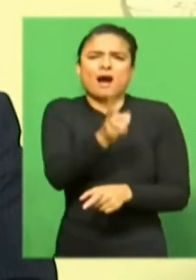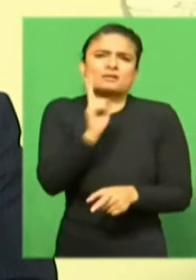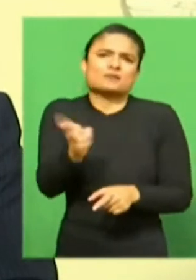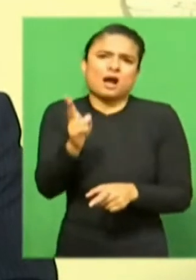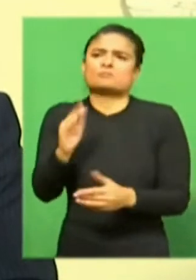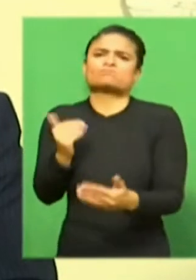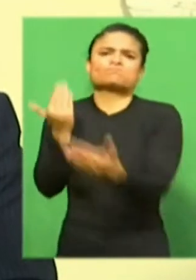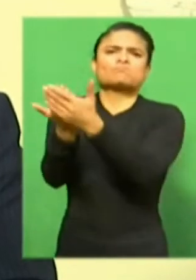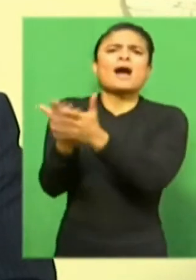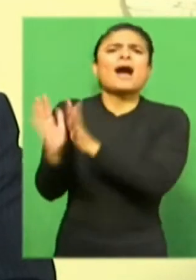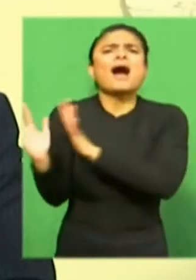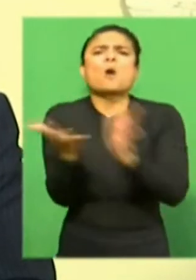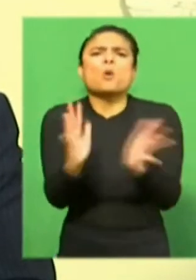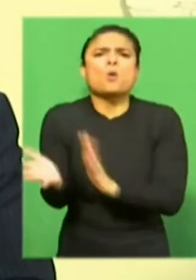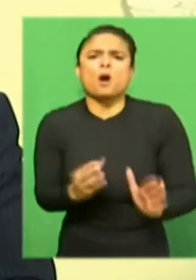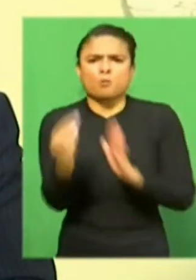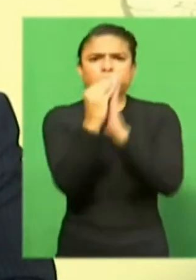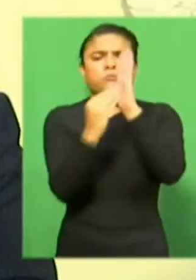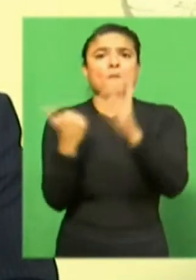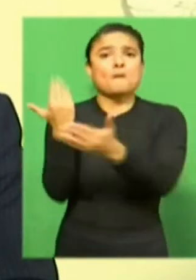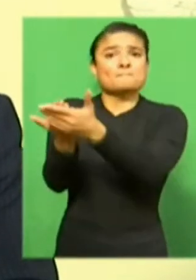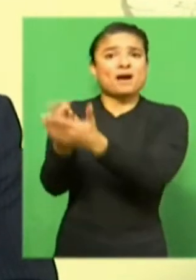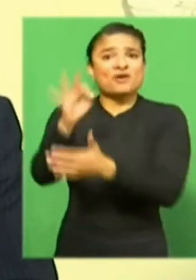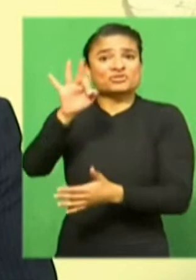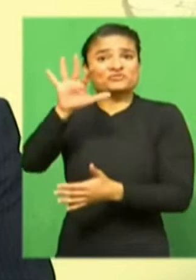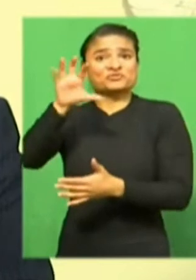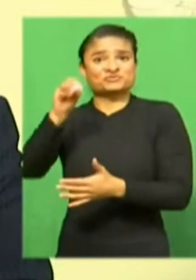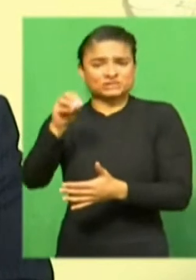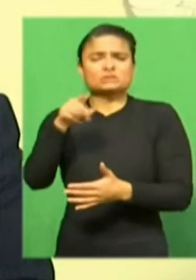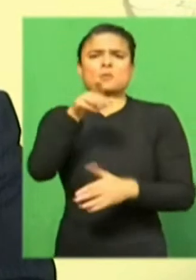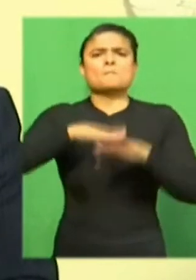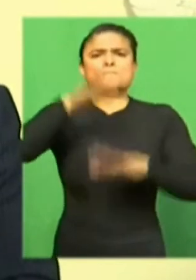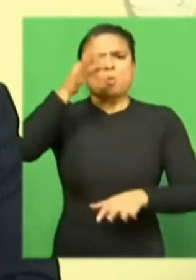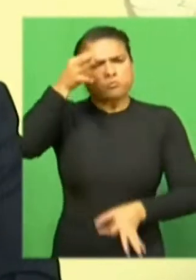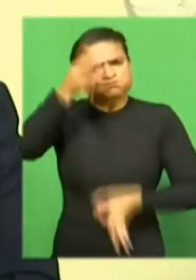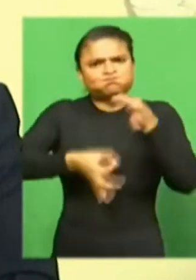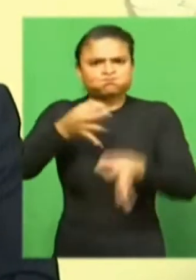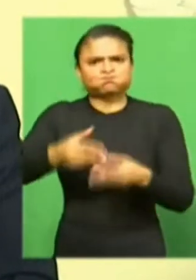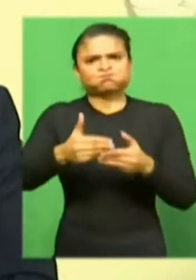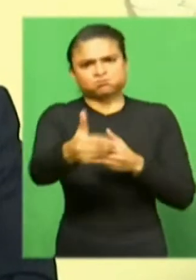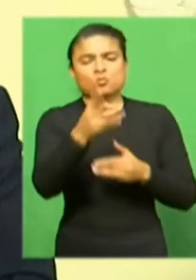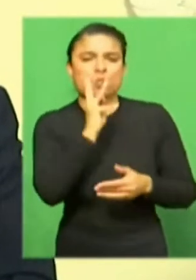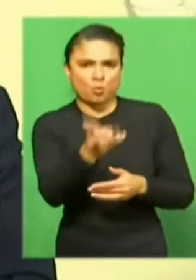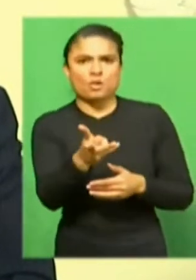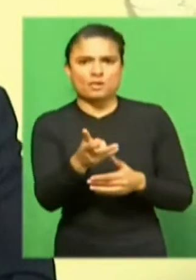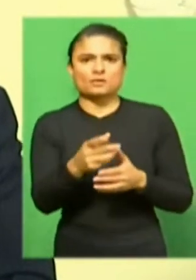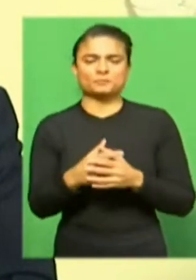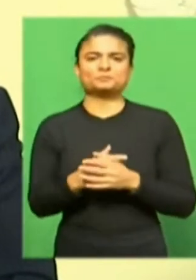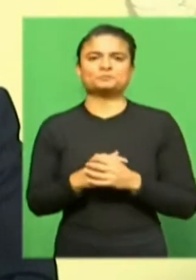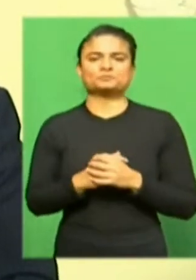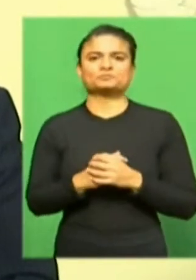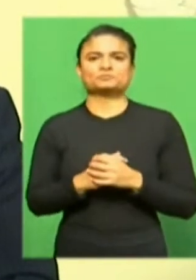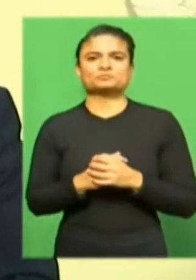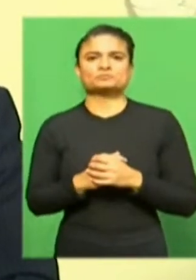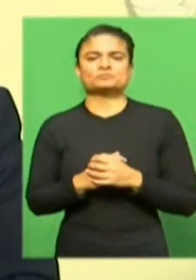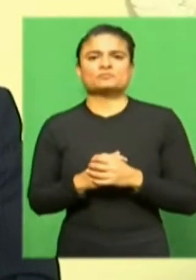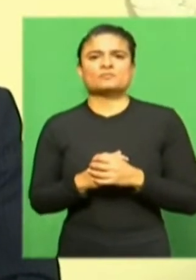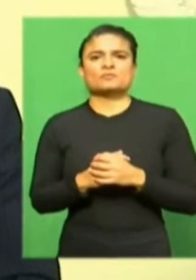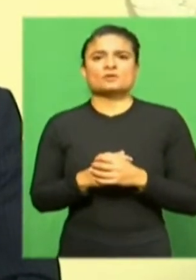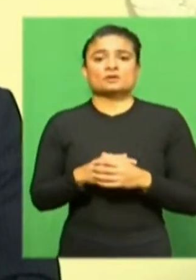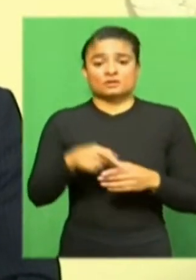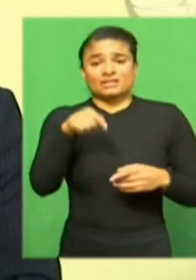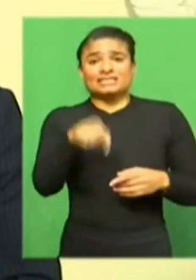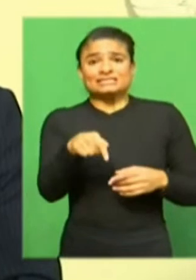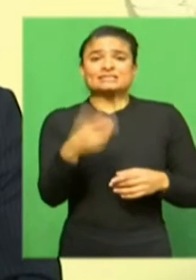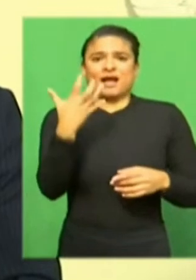This will build on the strength of our existing social protection system, which is one of the greatest achievements of